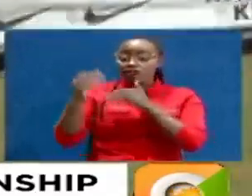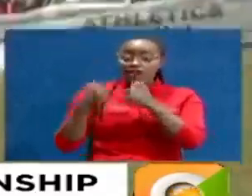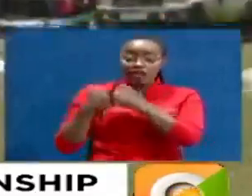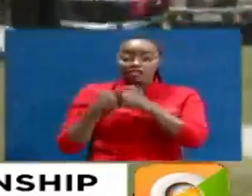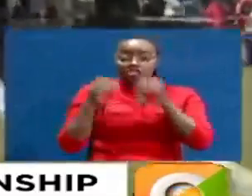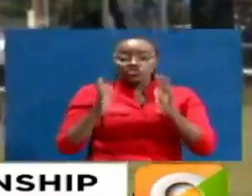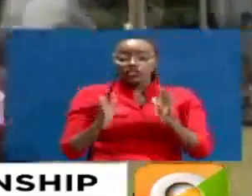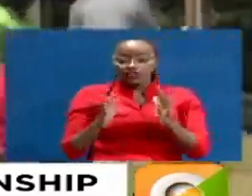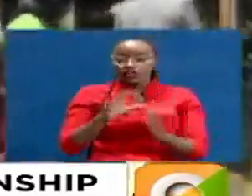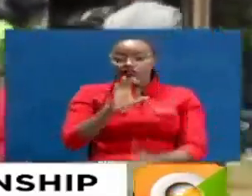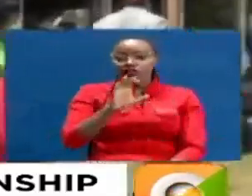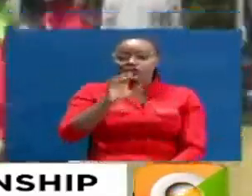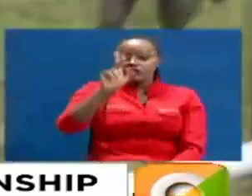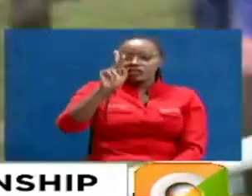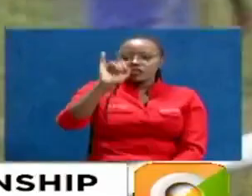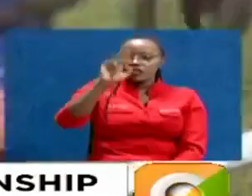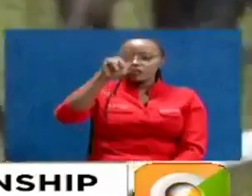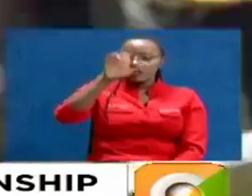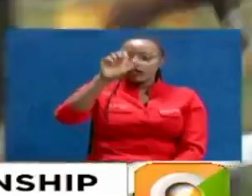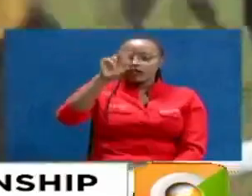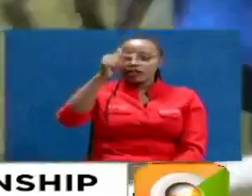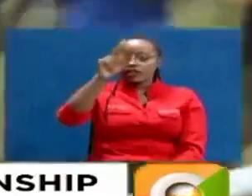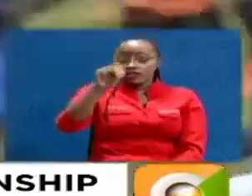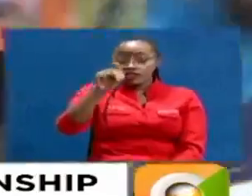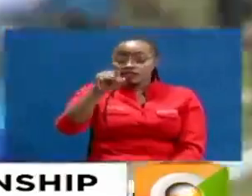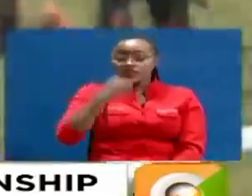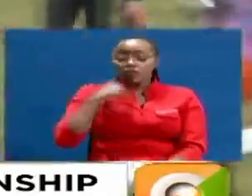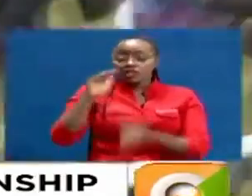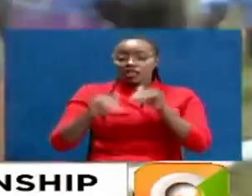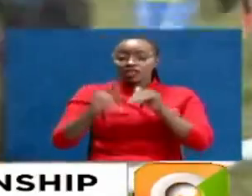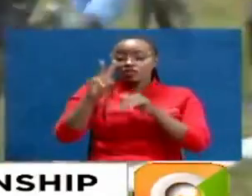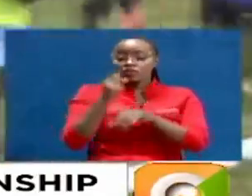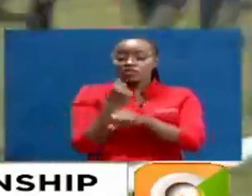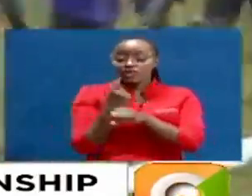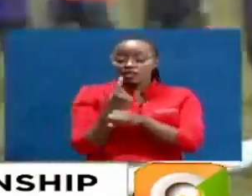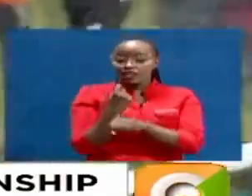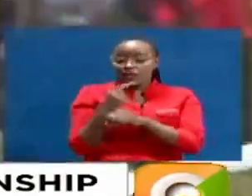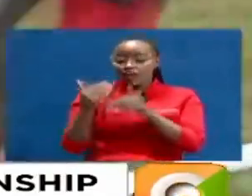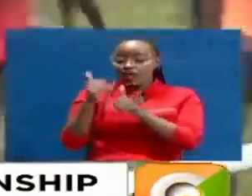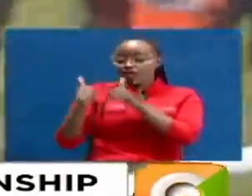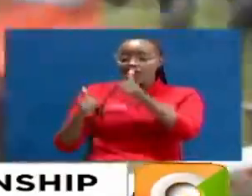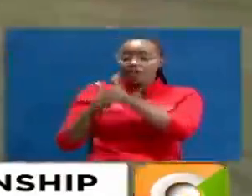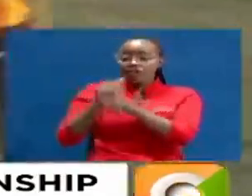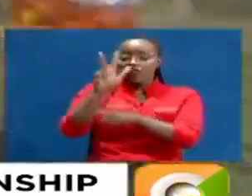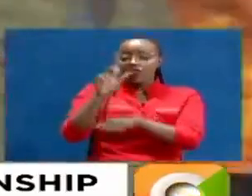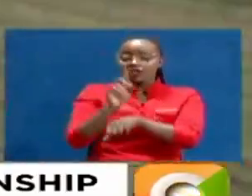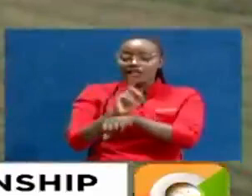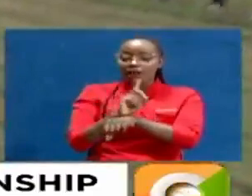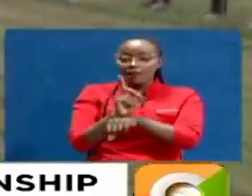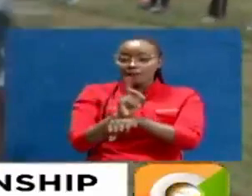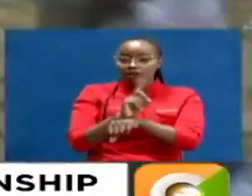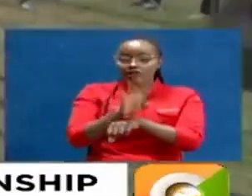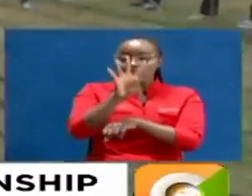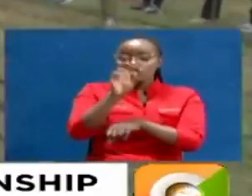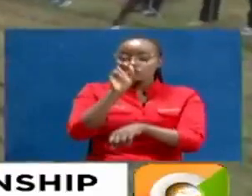challenger, Phineas Kipletting. In a tight race, Kipletting was less than 2 seconds behind in a time of 13